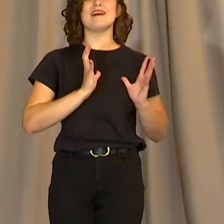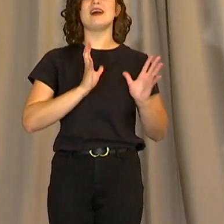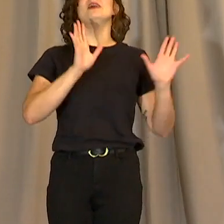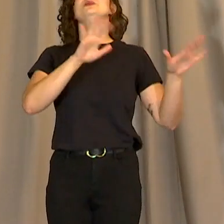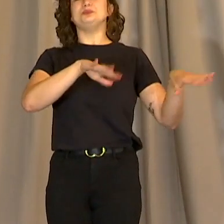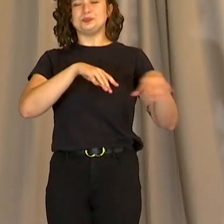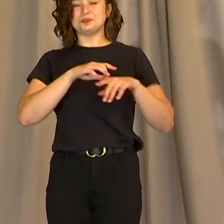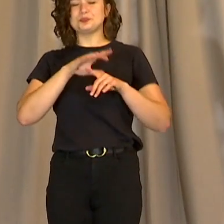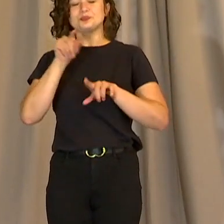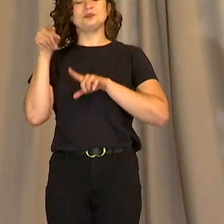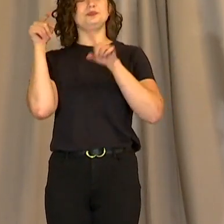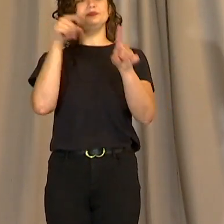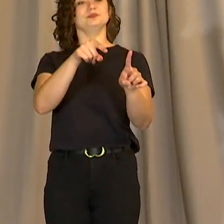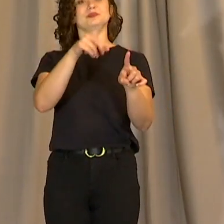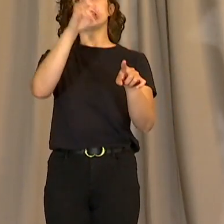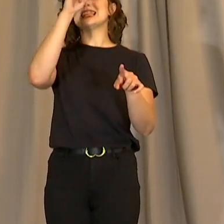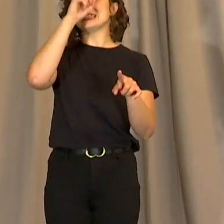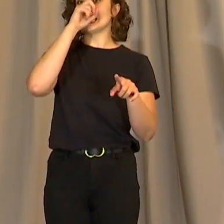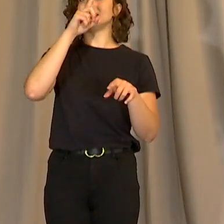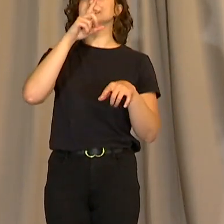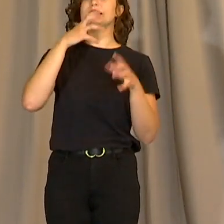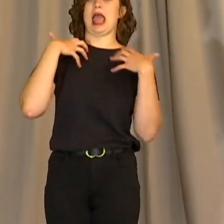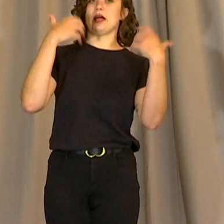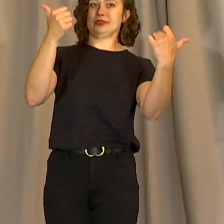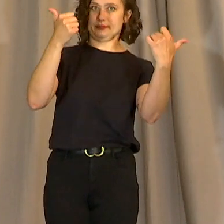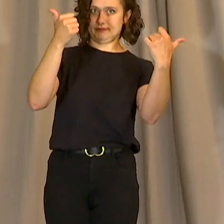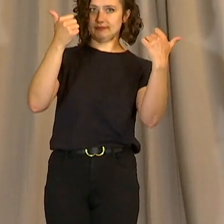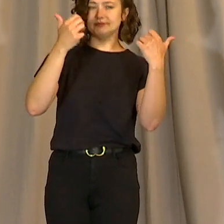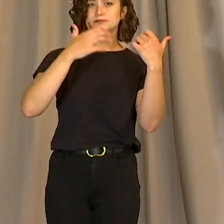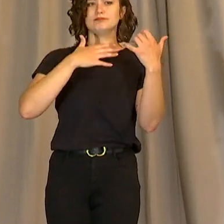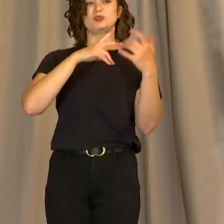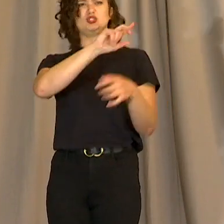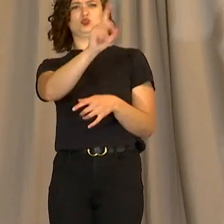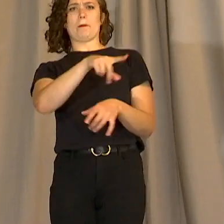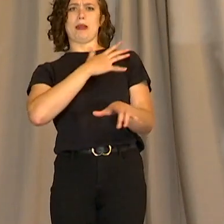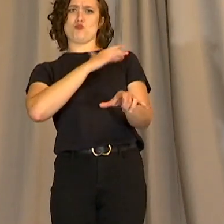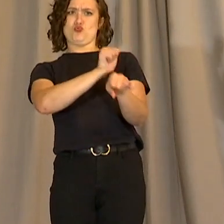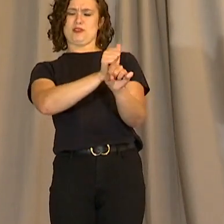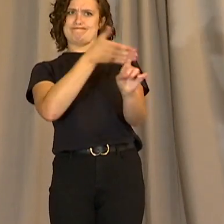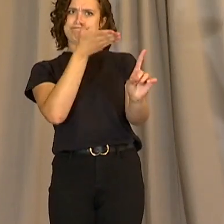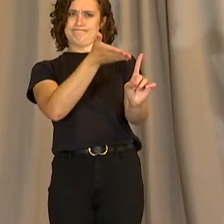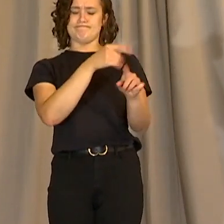my work in Detroit, the COVID-19 to me was not